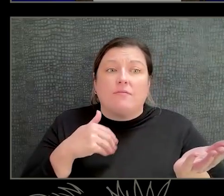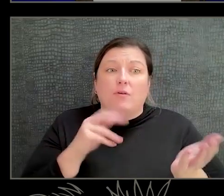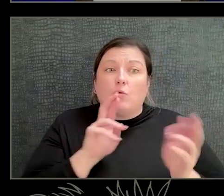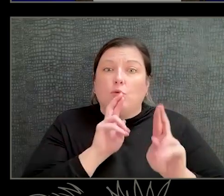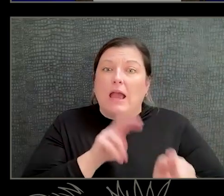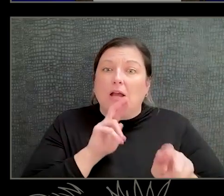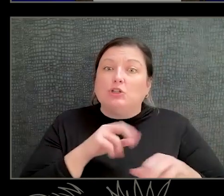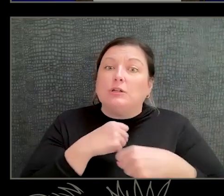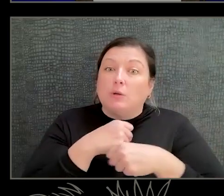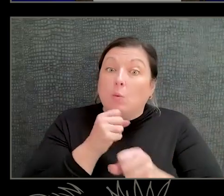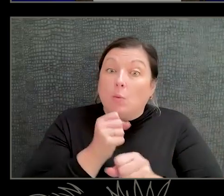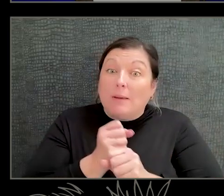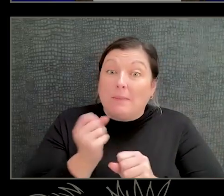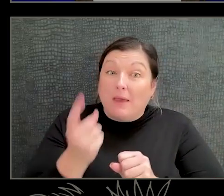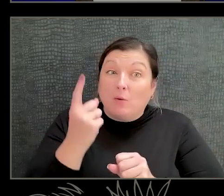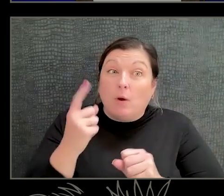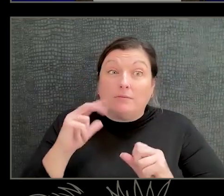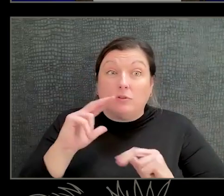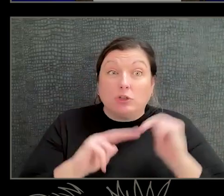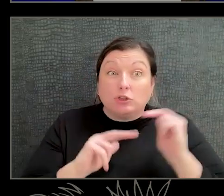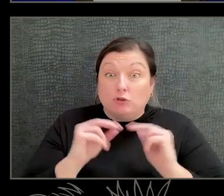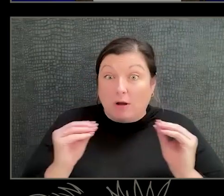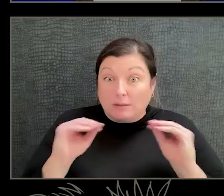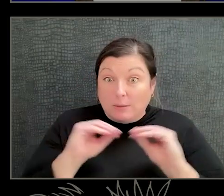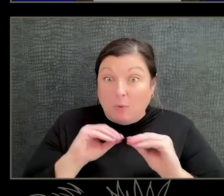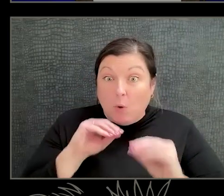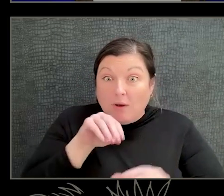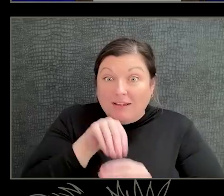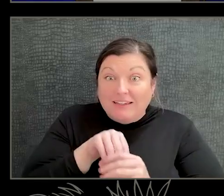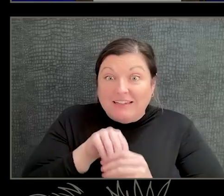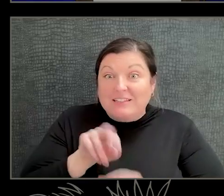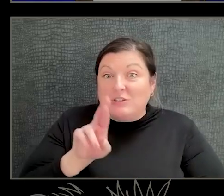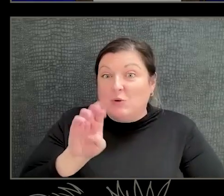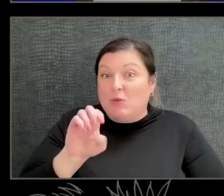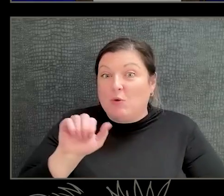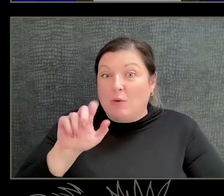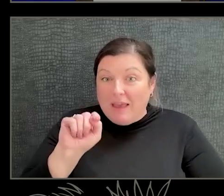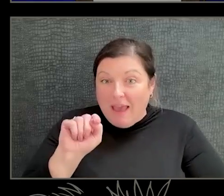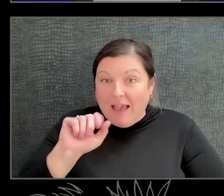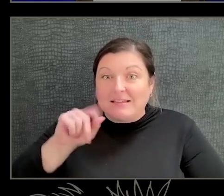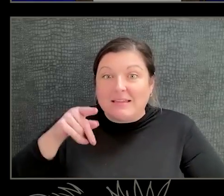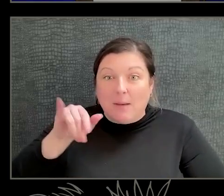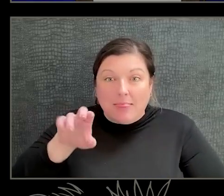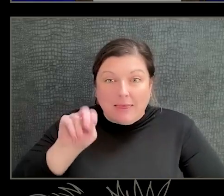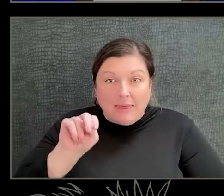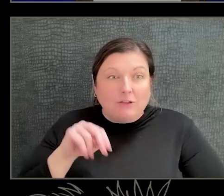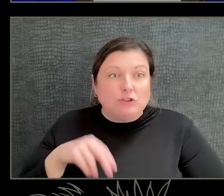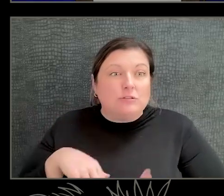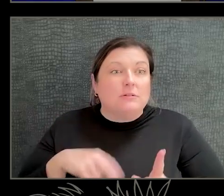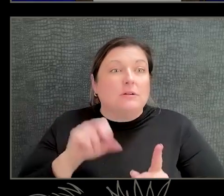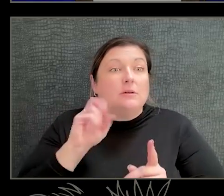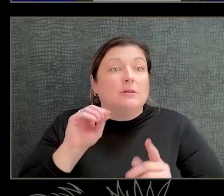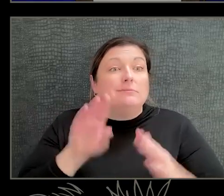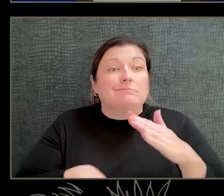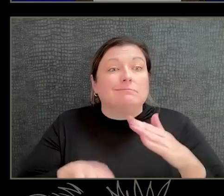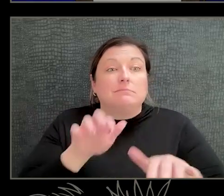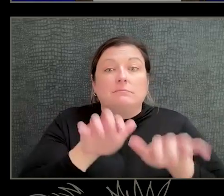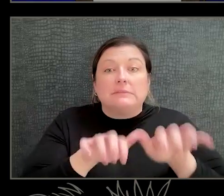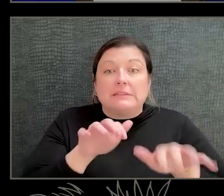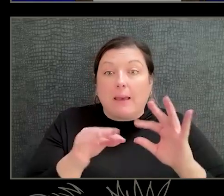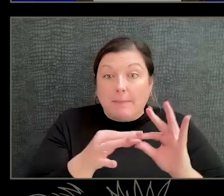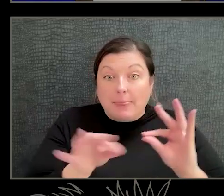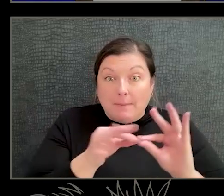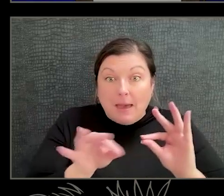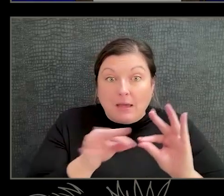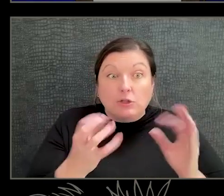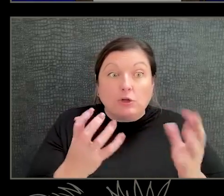kind of abstract a little bit more into the React application. So basically, you type the messages that